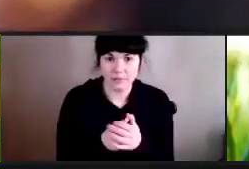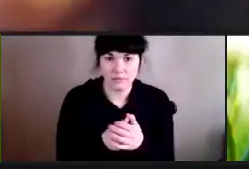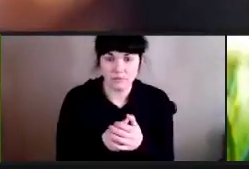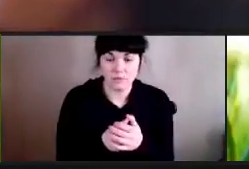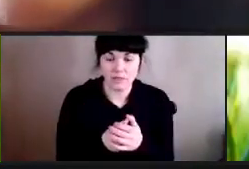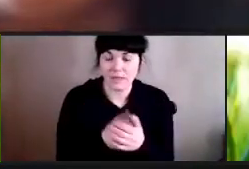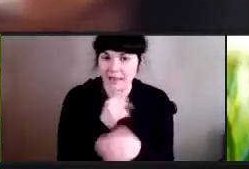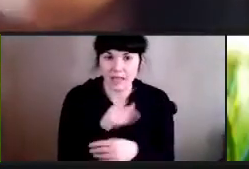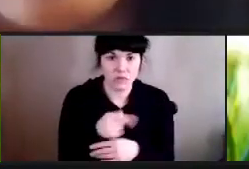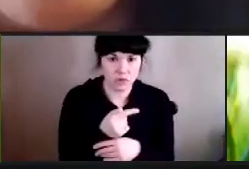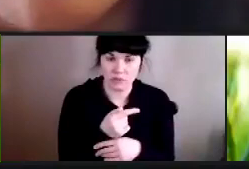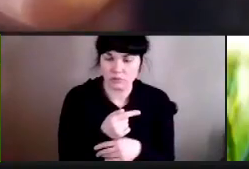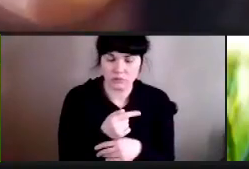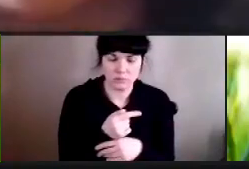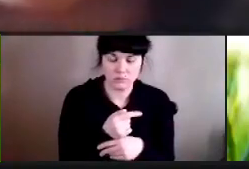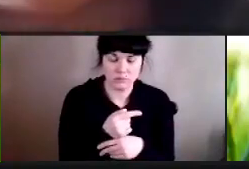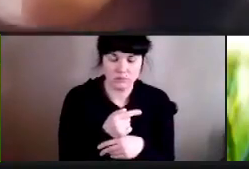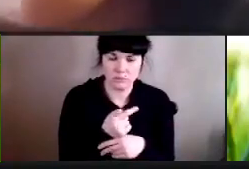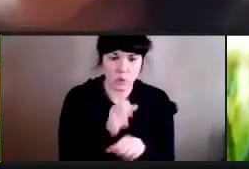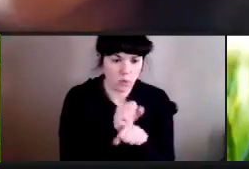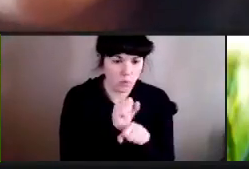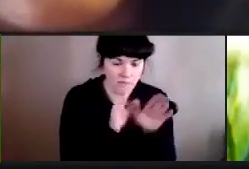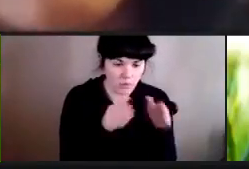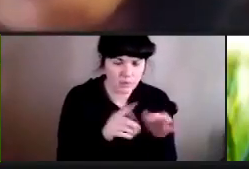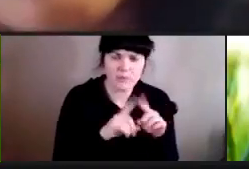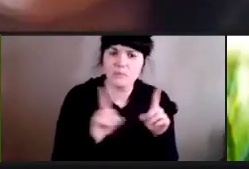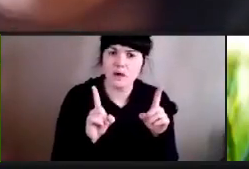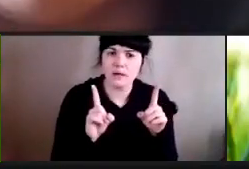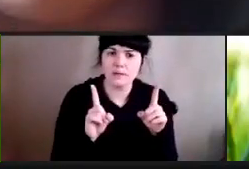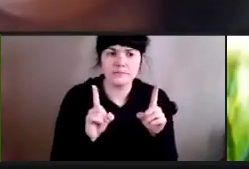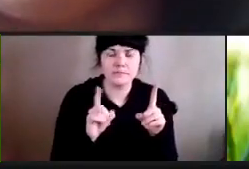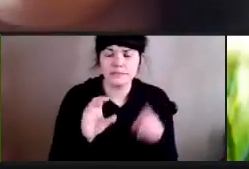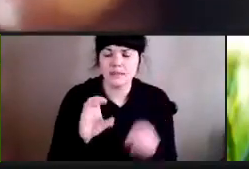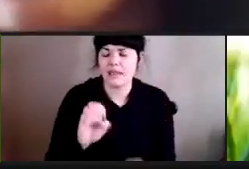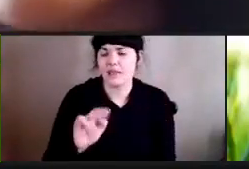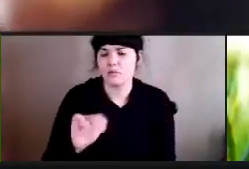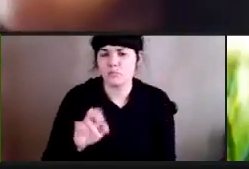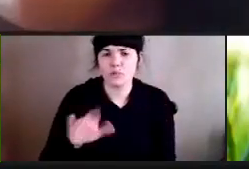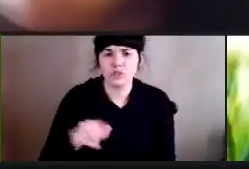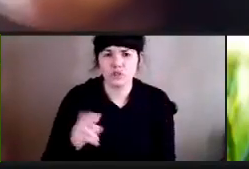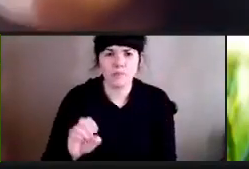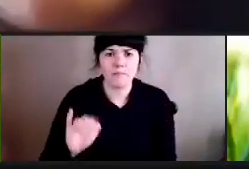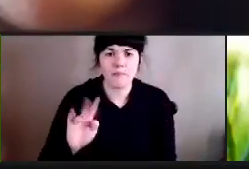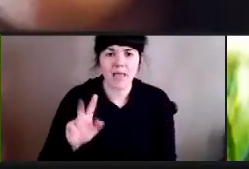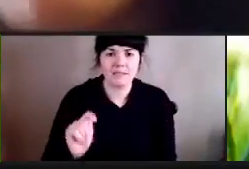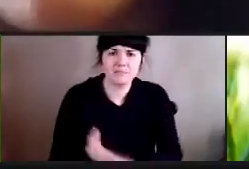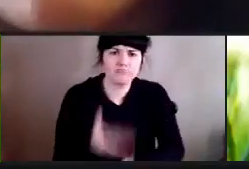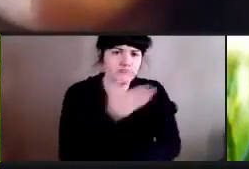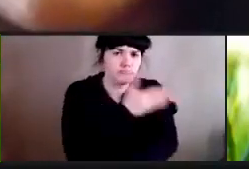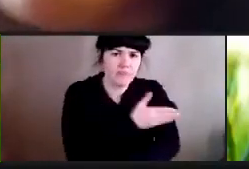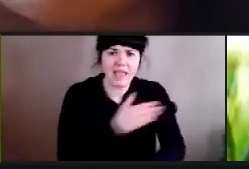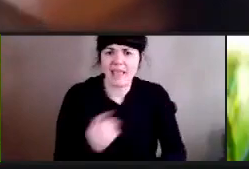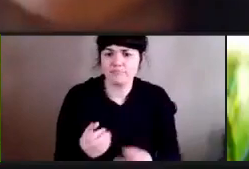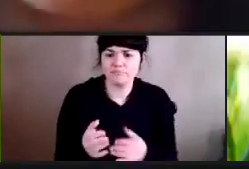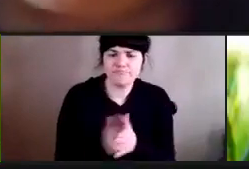acceleration. And so this year we're looking at the same and adding to that additional